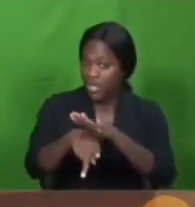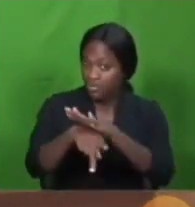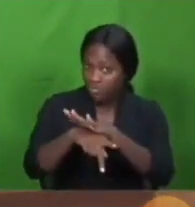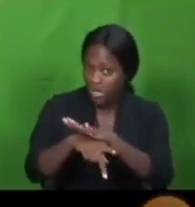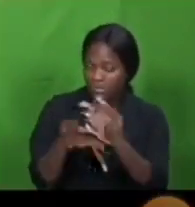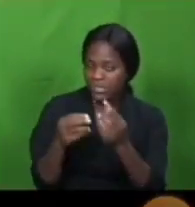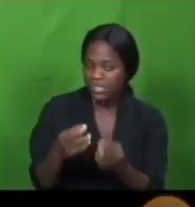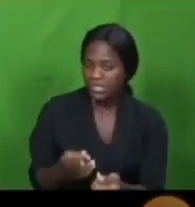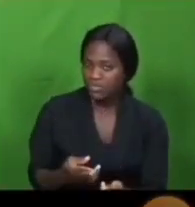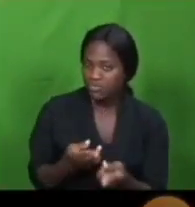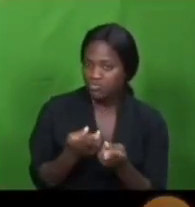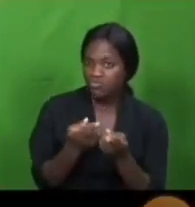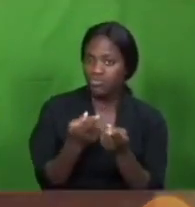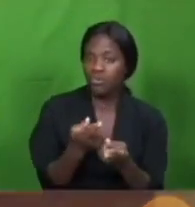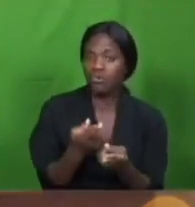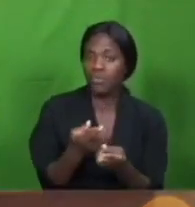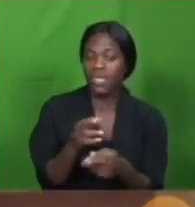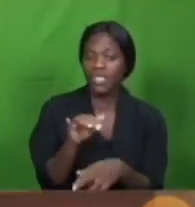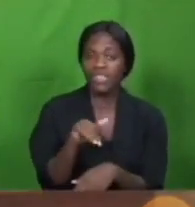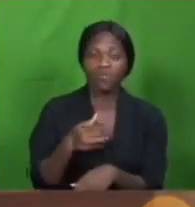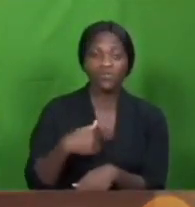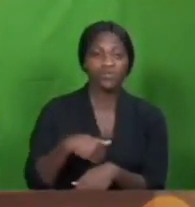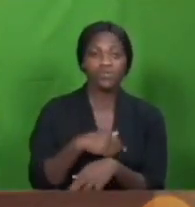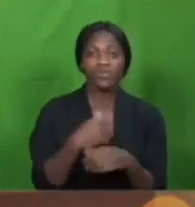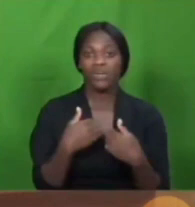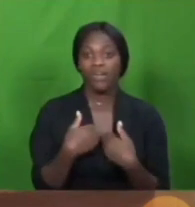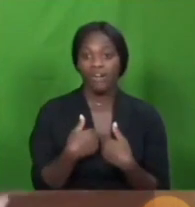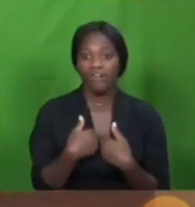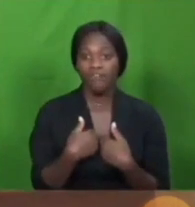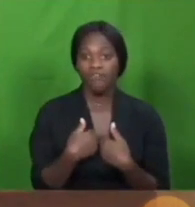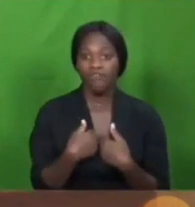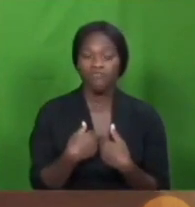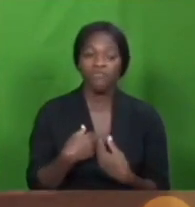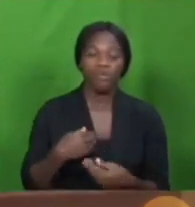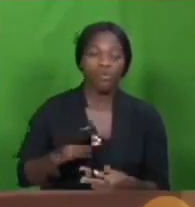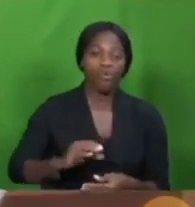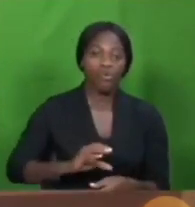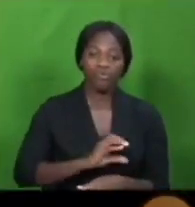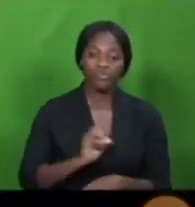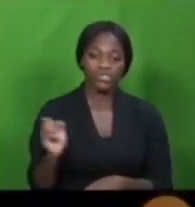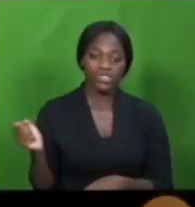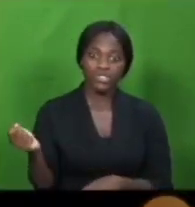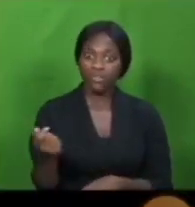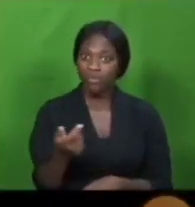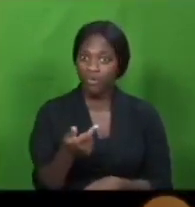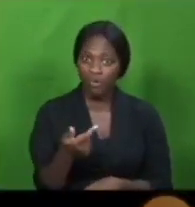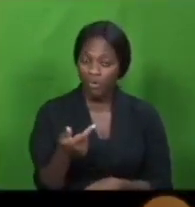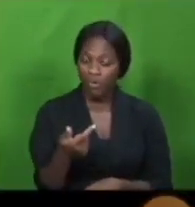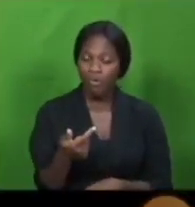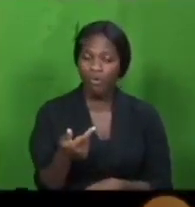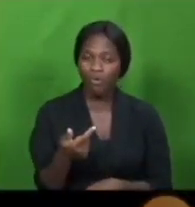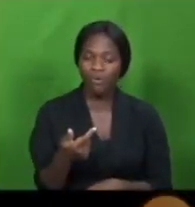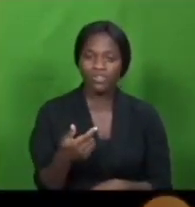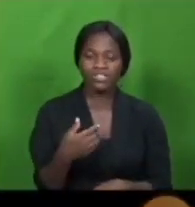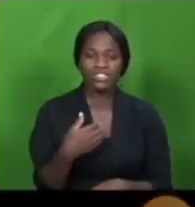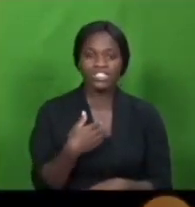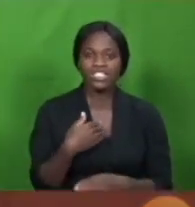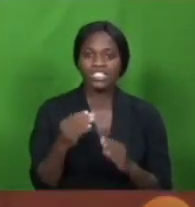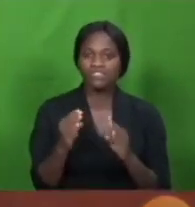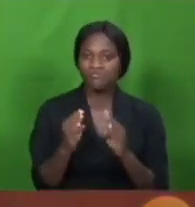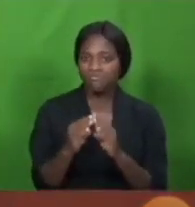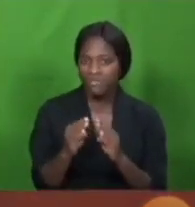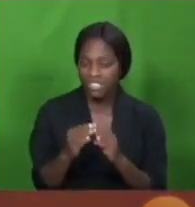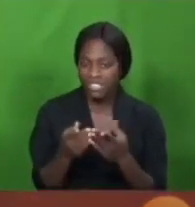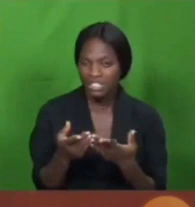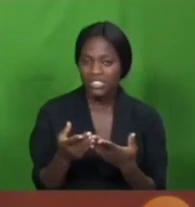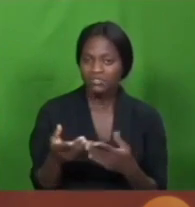recommended that we should have a committee of the whole further pre-laying deliberations